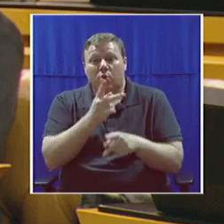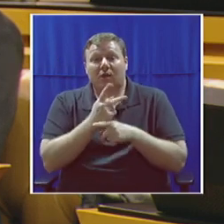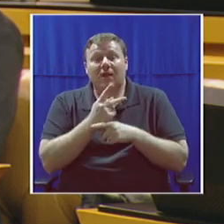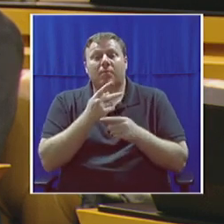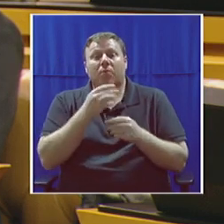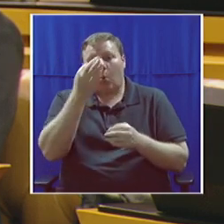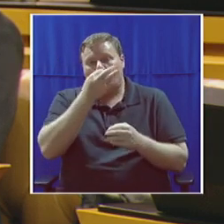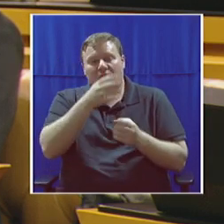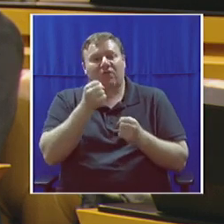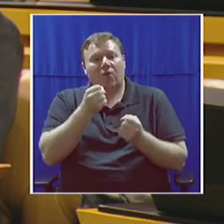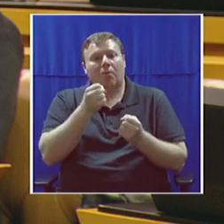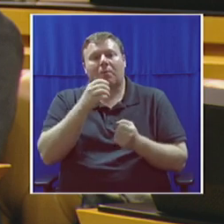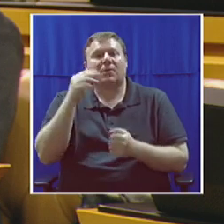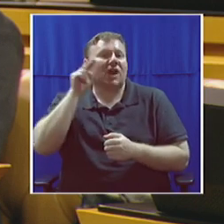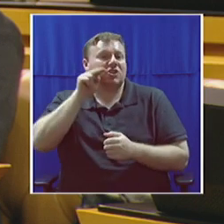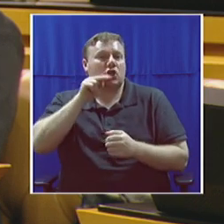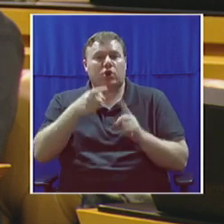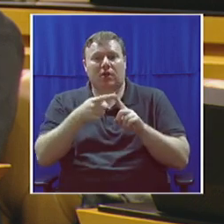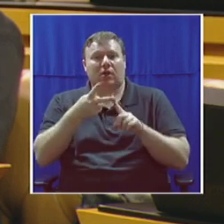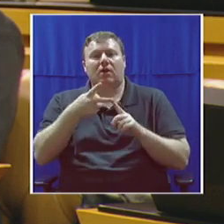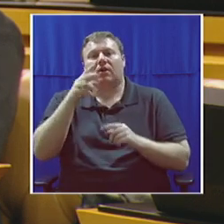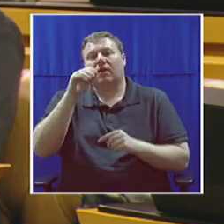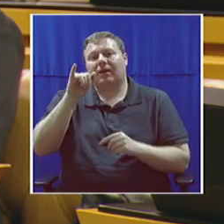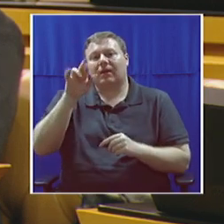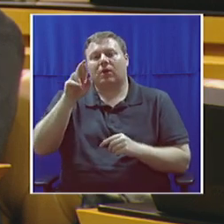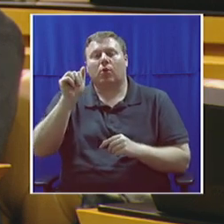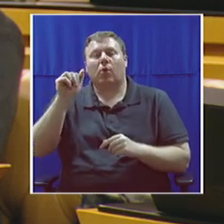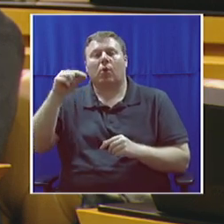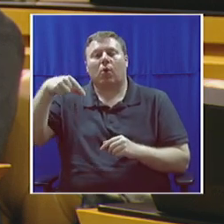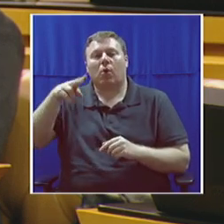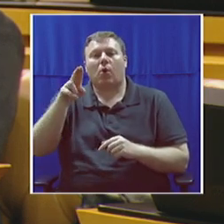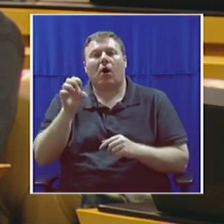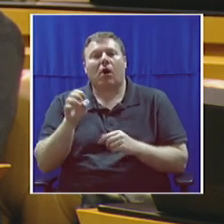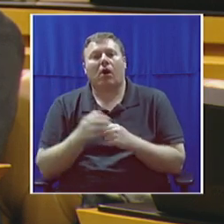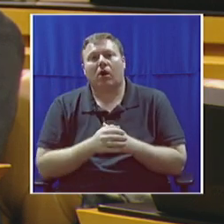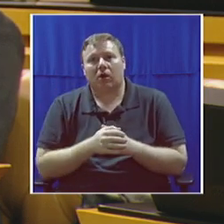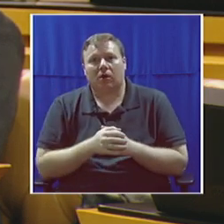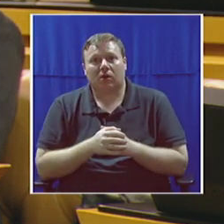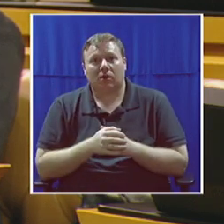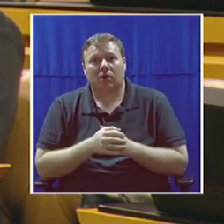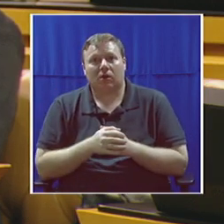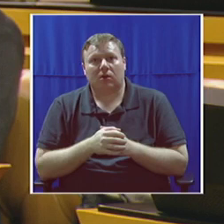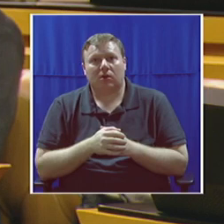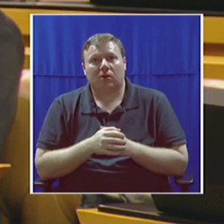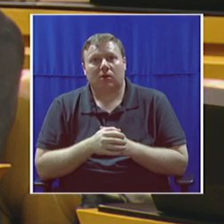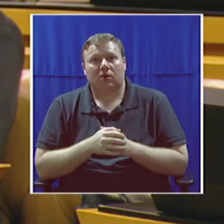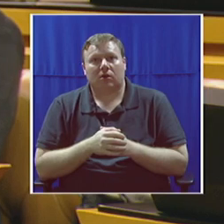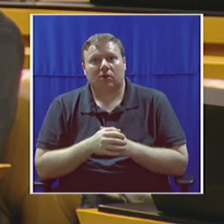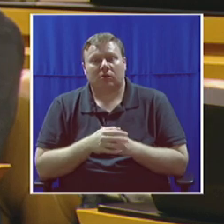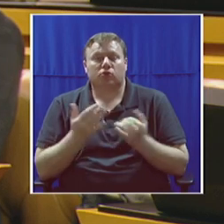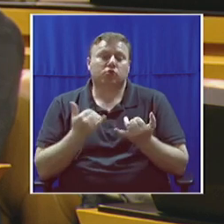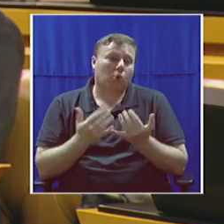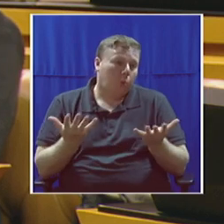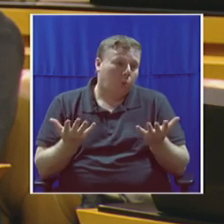Iran and Iraq so it is of no effect I don't think I should answer